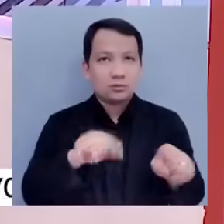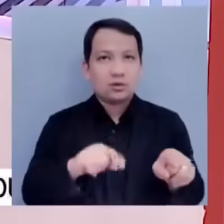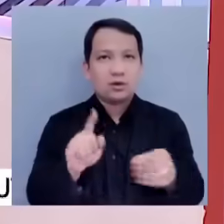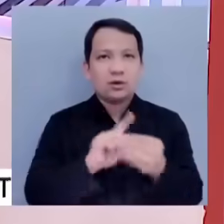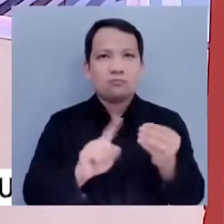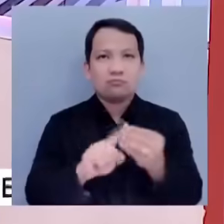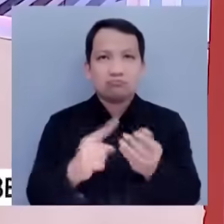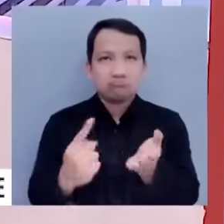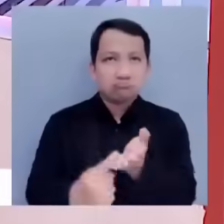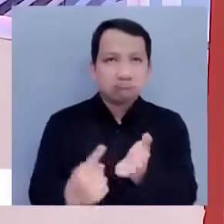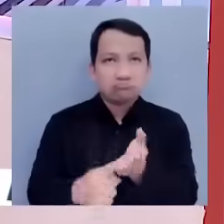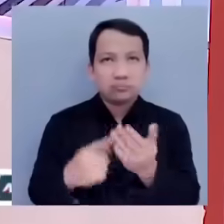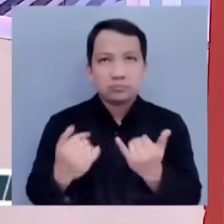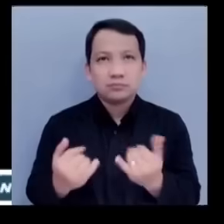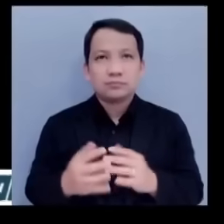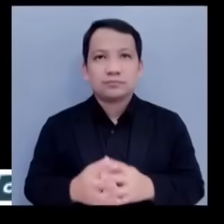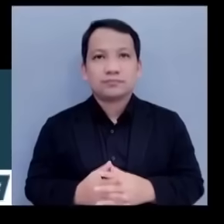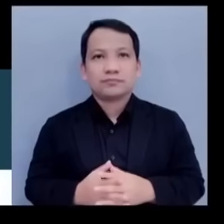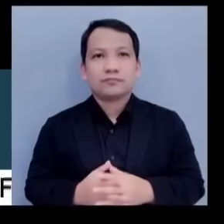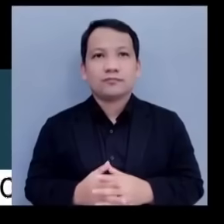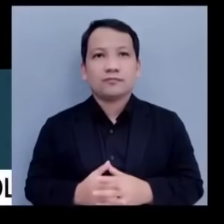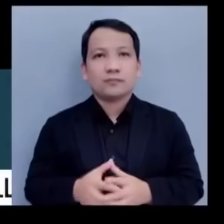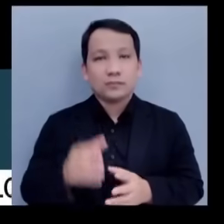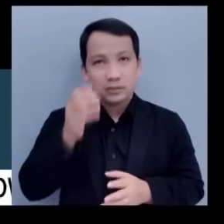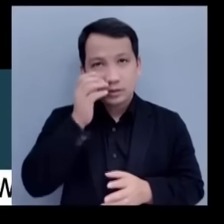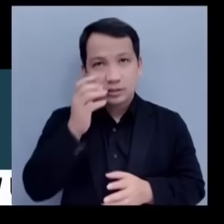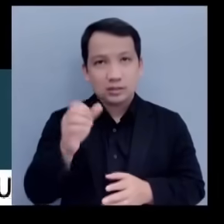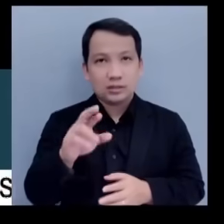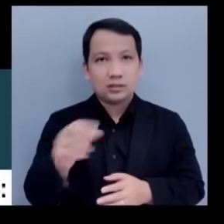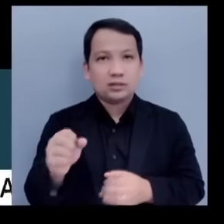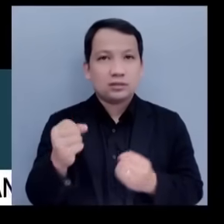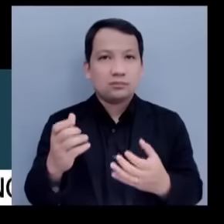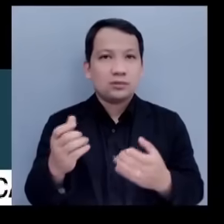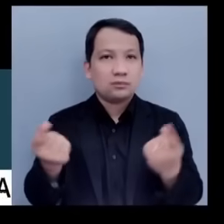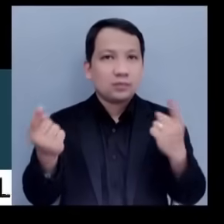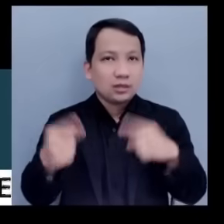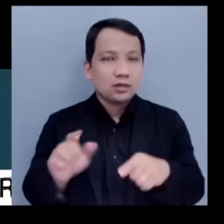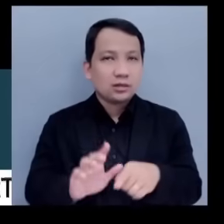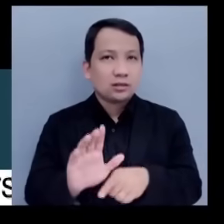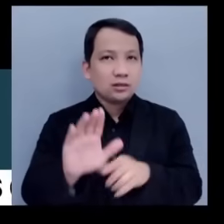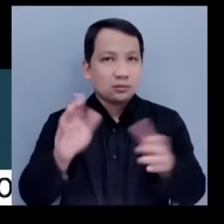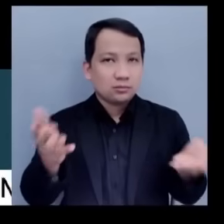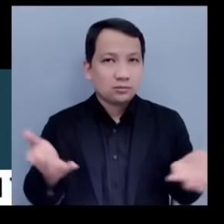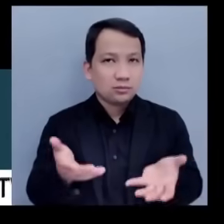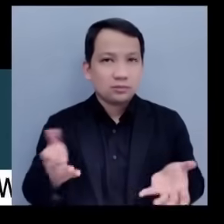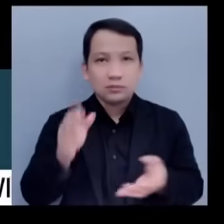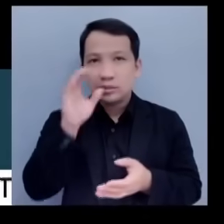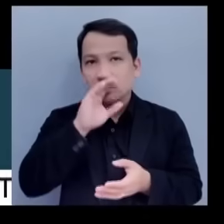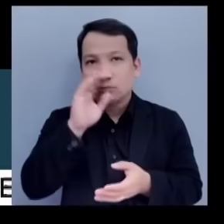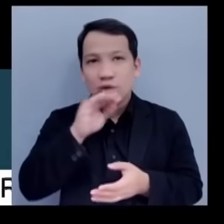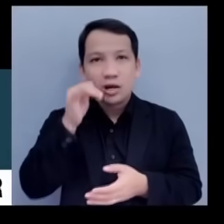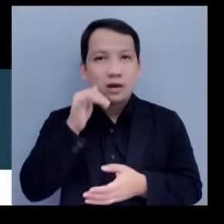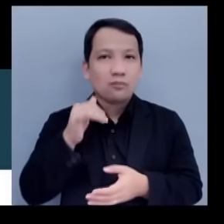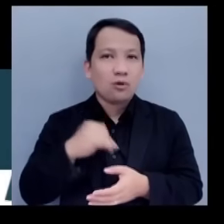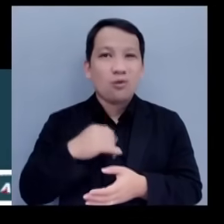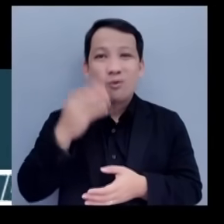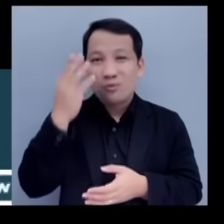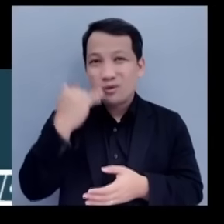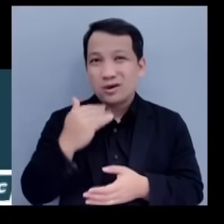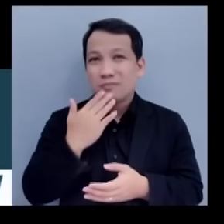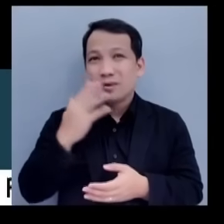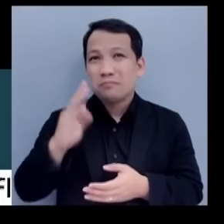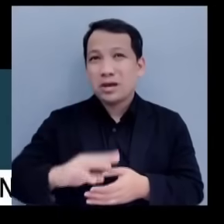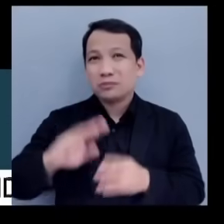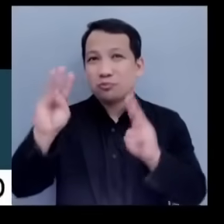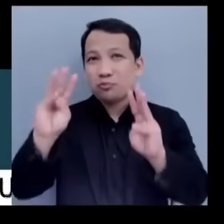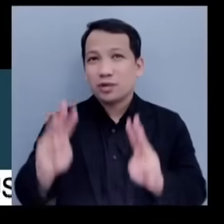tell us? Yes, Carmina. A lot of incidents happened here in Cebu yesterday because of the inclement weather that